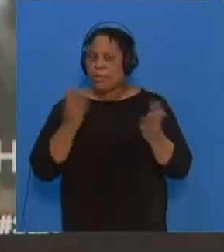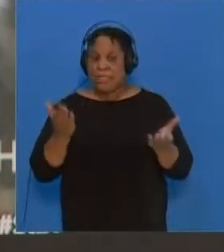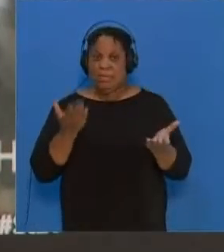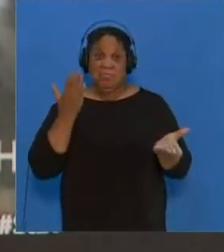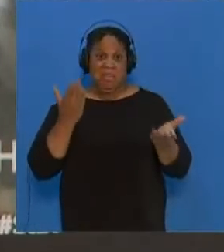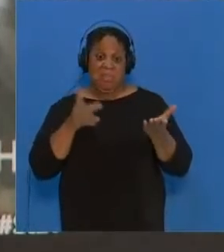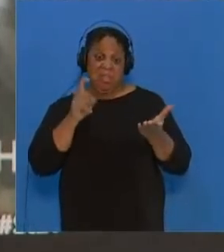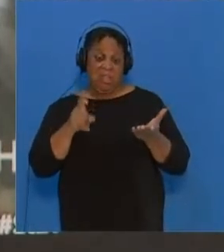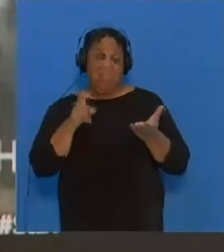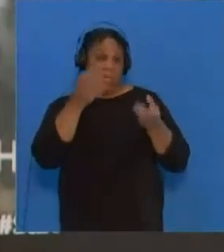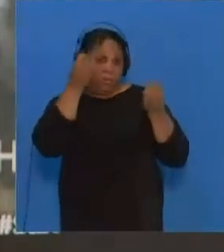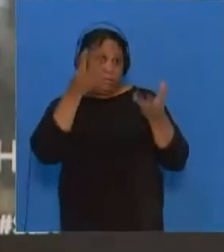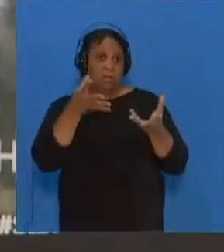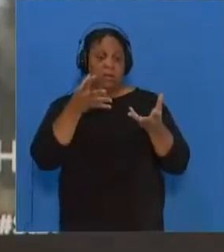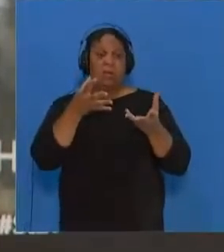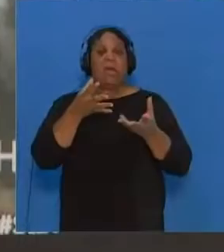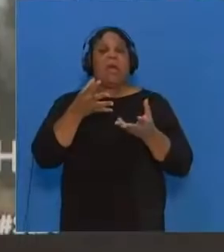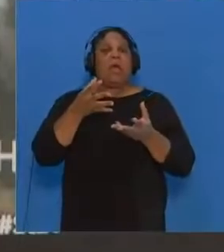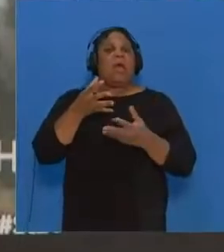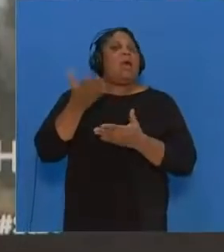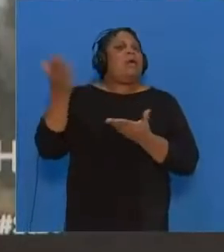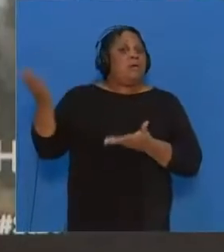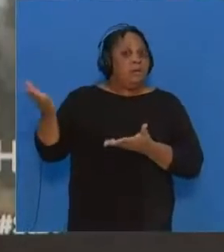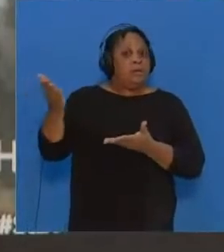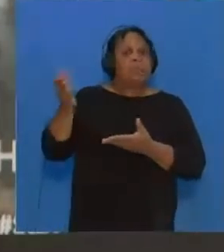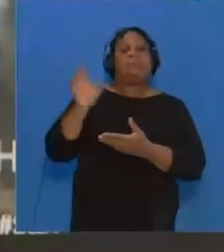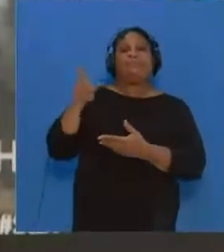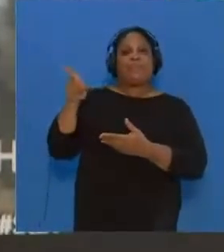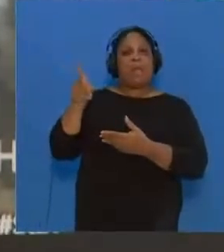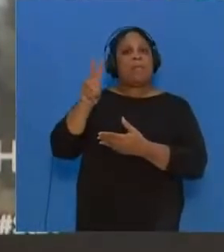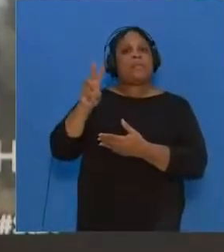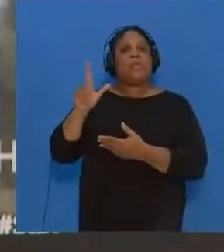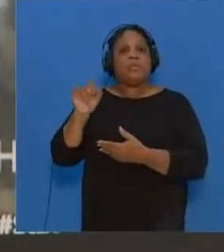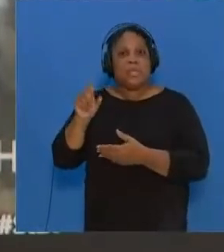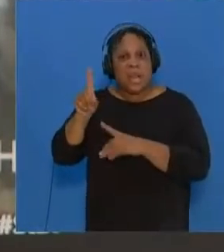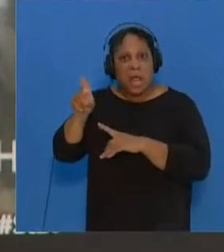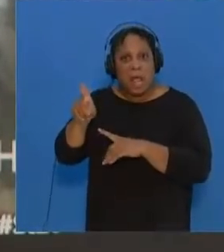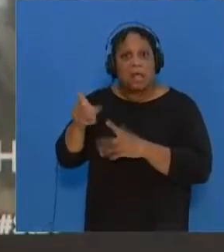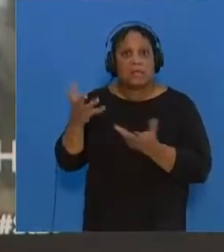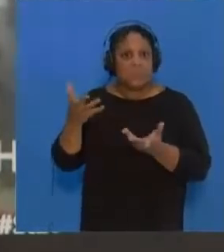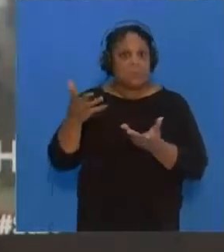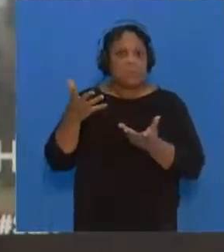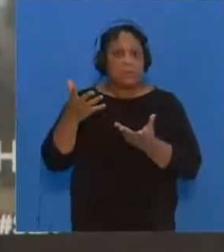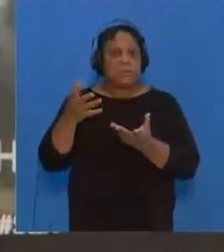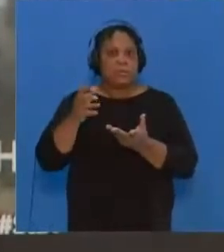need Ms. to brief Wilson, you. clearly you're not trying to listen, so I'll let you speak, and then I'll ask I'm the mic to be cut. finished. Thank you.